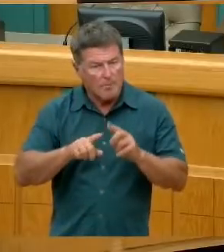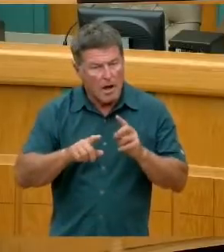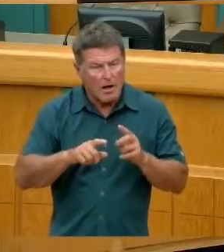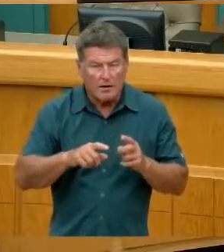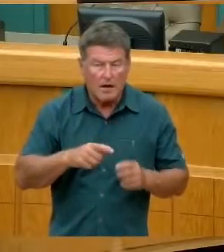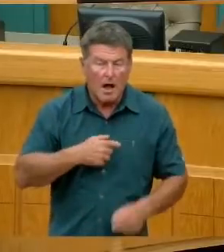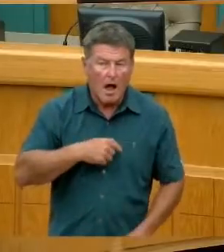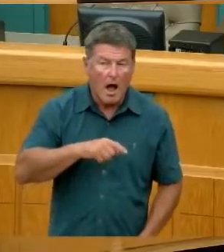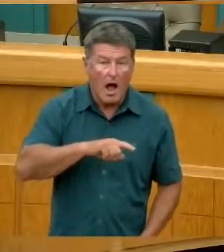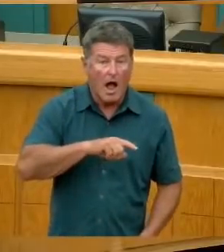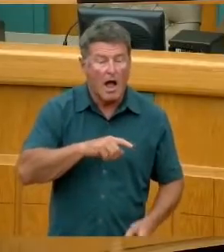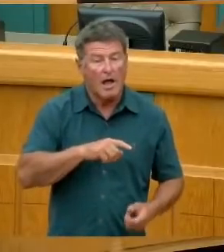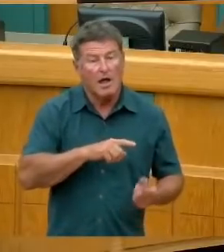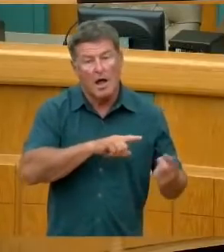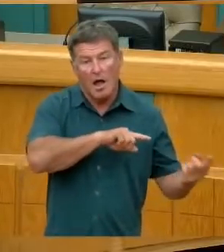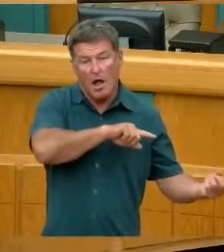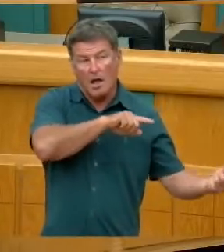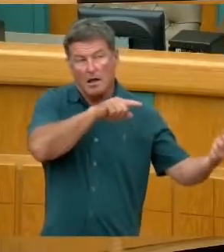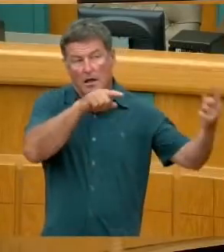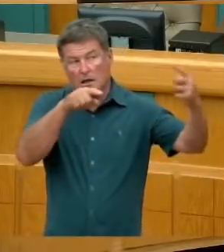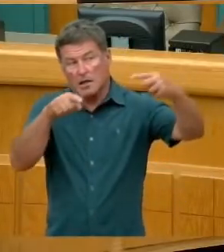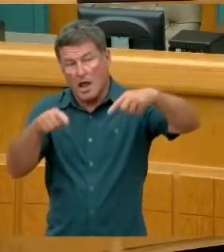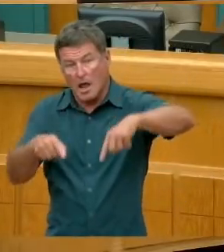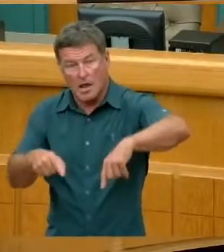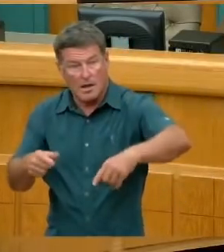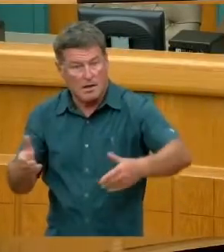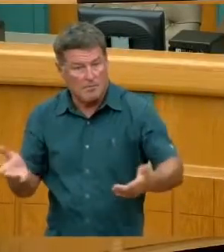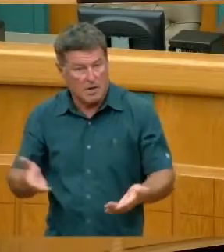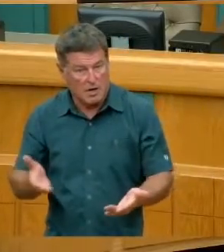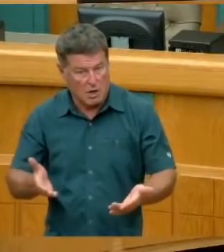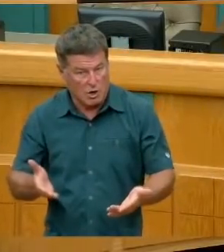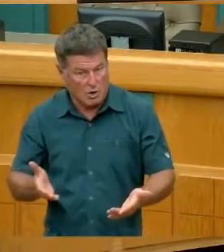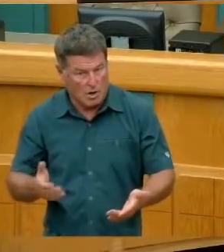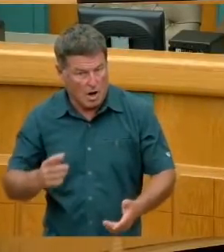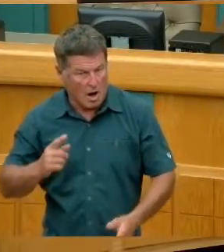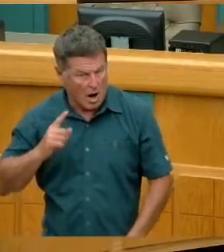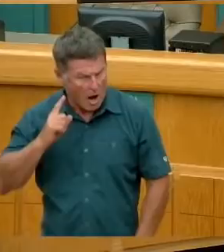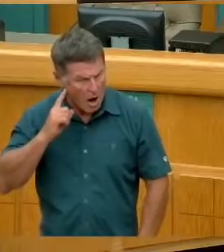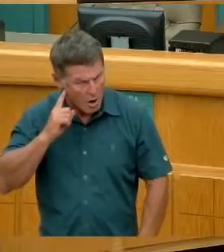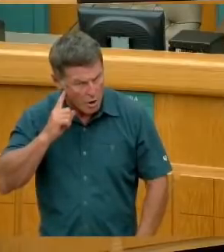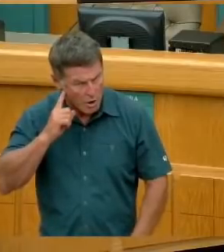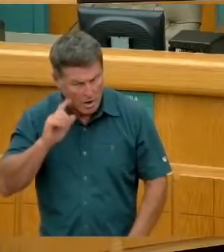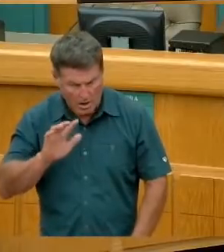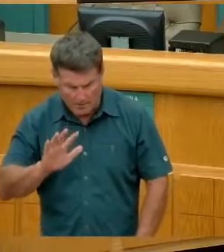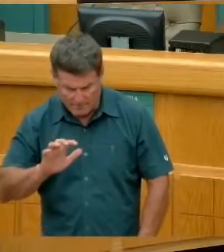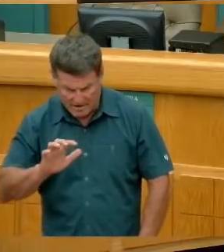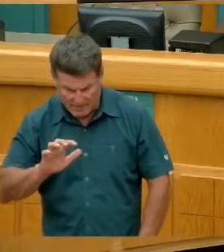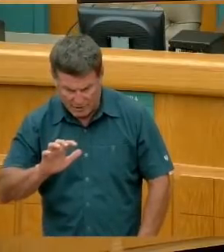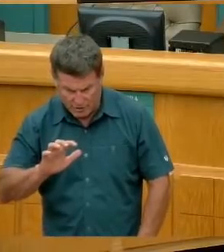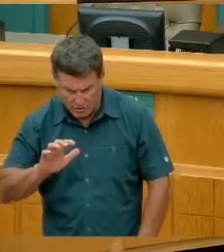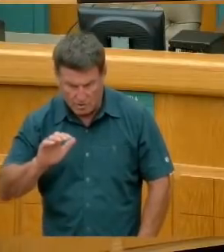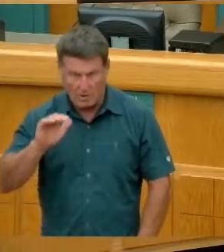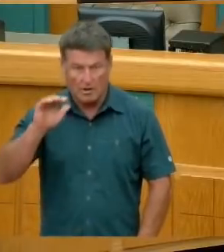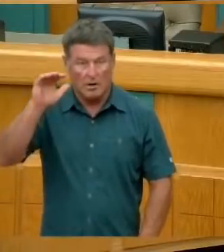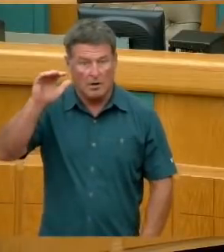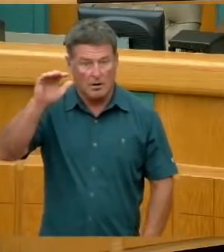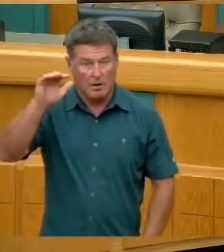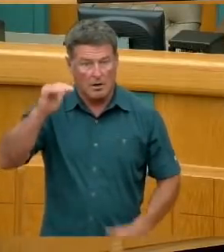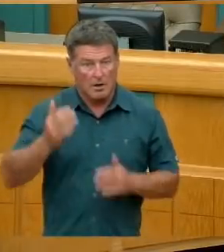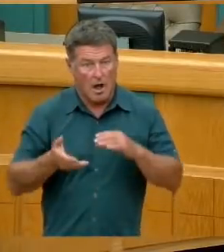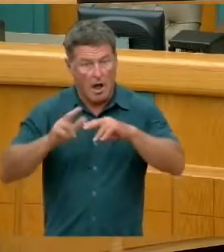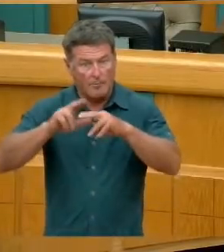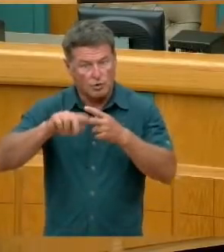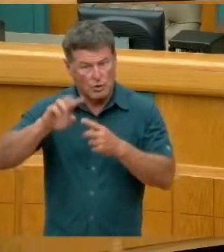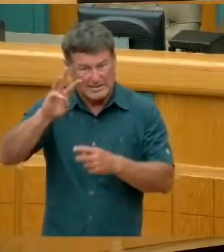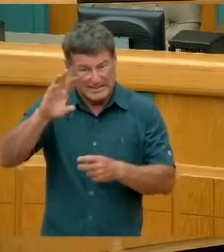my way over to this press briefing and realized that number had grown to 600, with 6